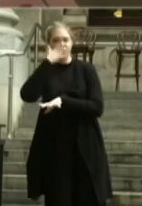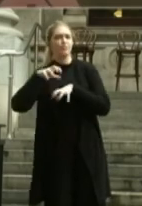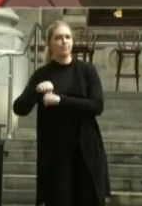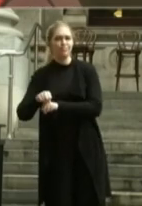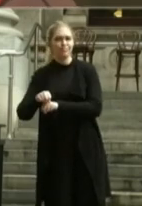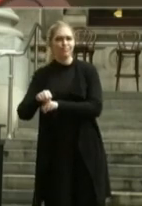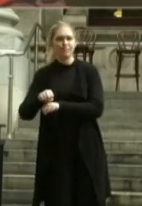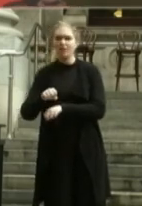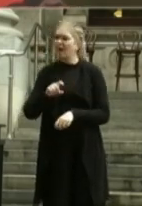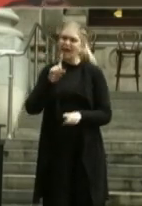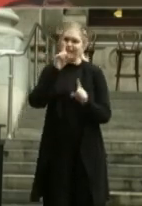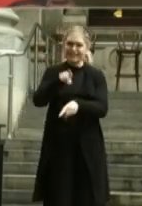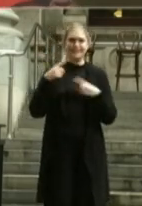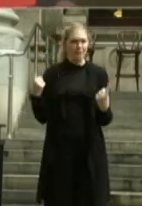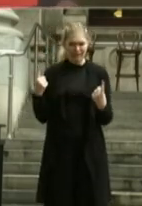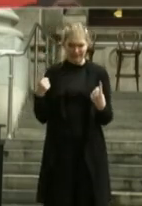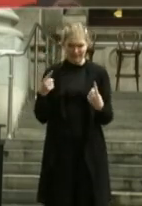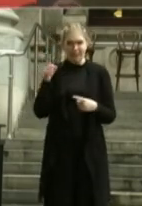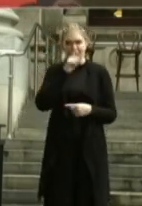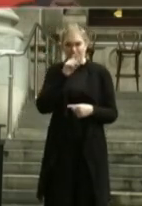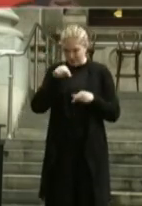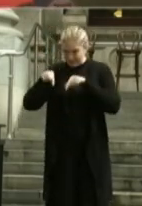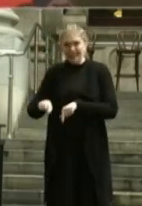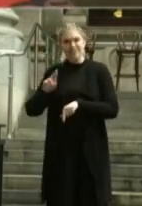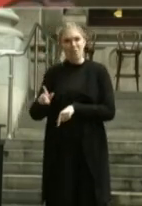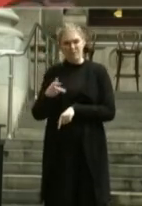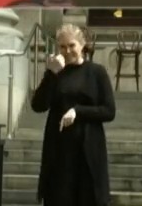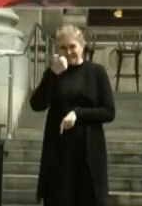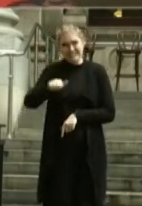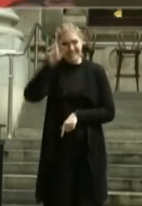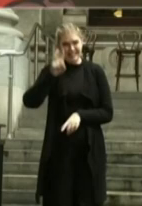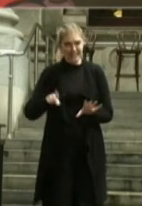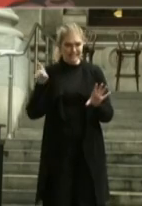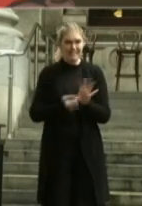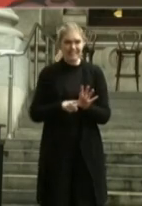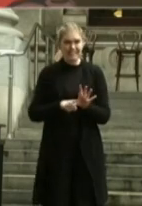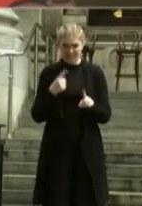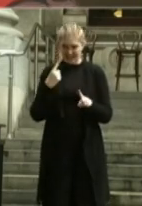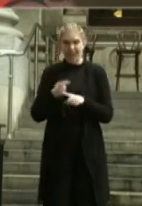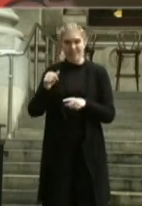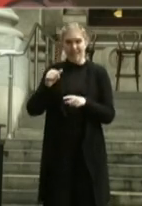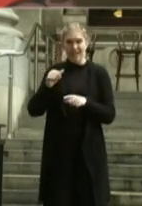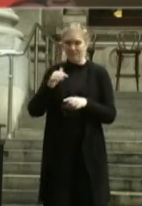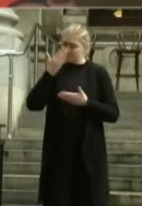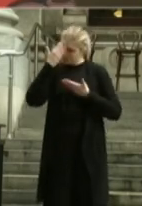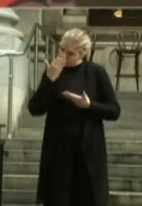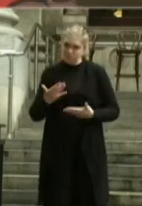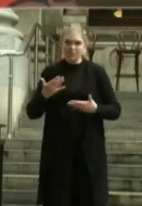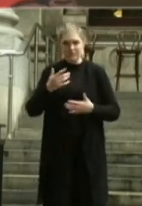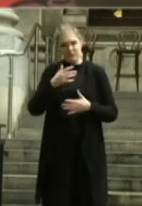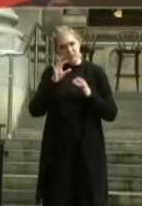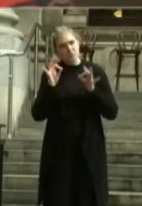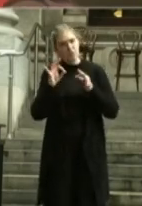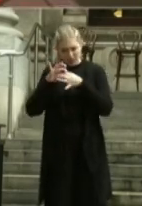How could it be otherwise that peoples possessed a land for 60 millennia and the sacred link disappears from world